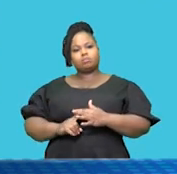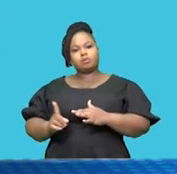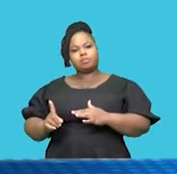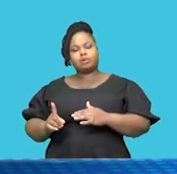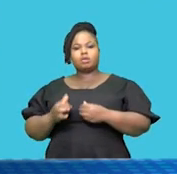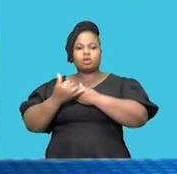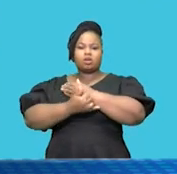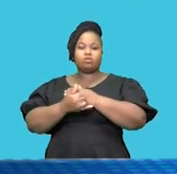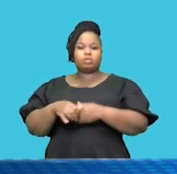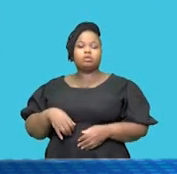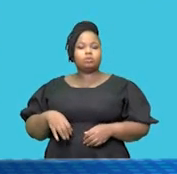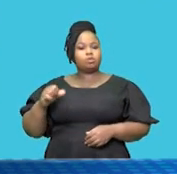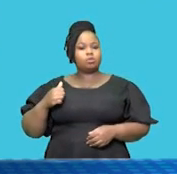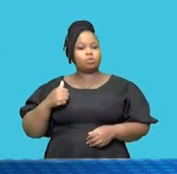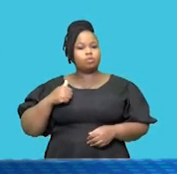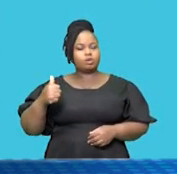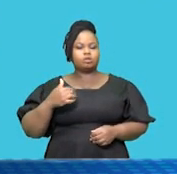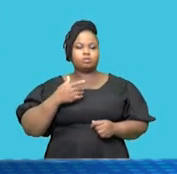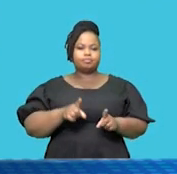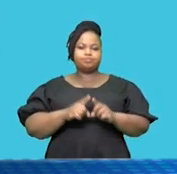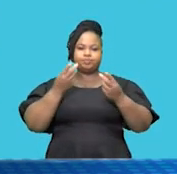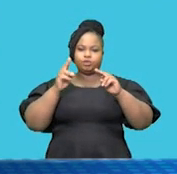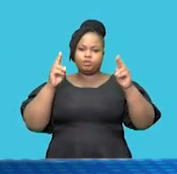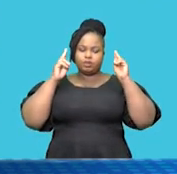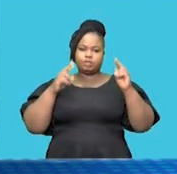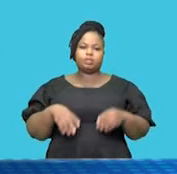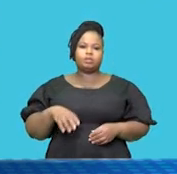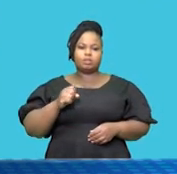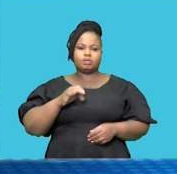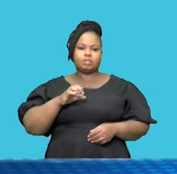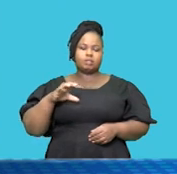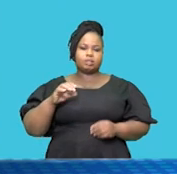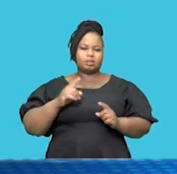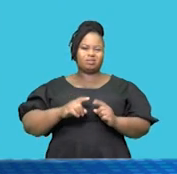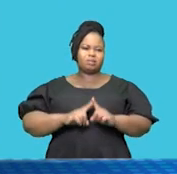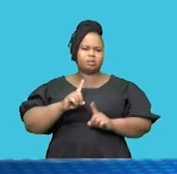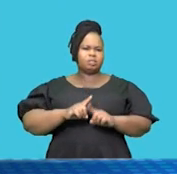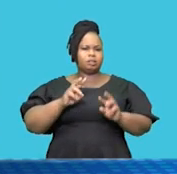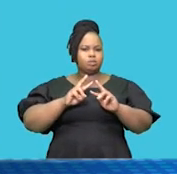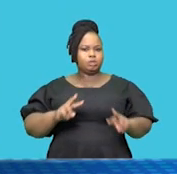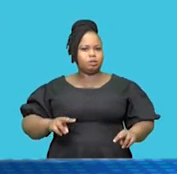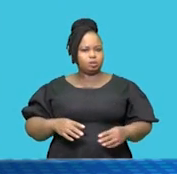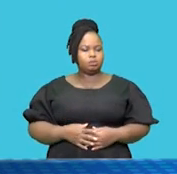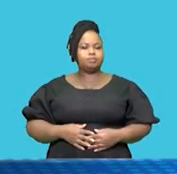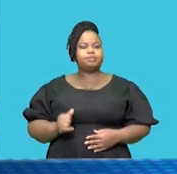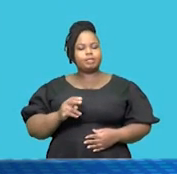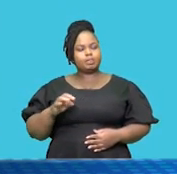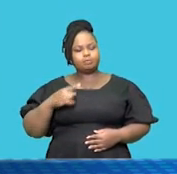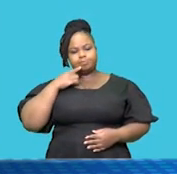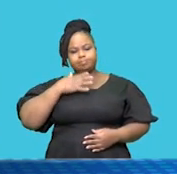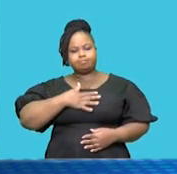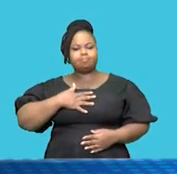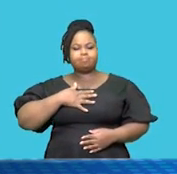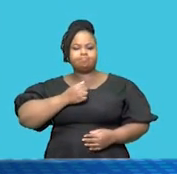Comrade Isop Pahad was also a graduate of the universities of Sussex and Witz. The ANC sends its condolences